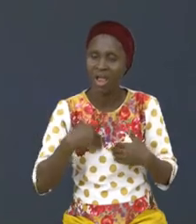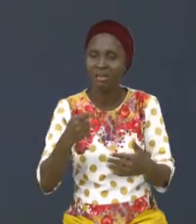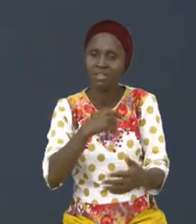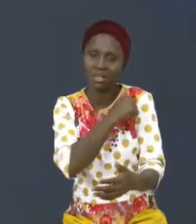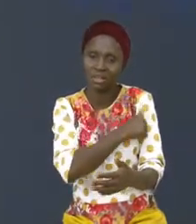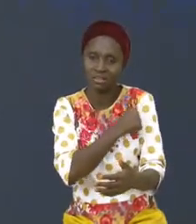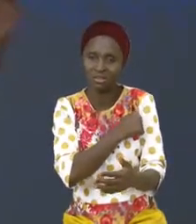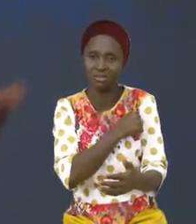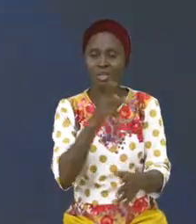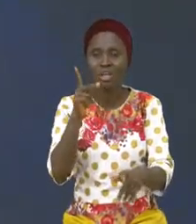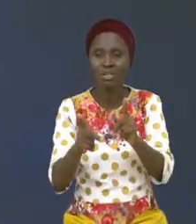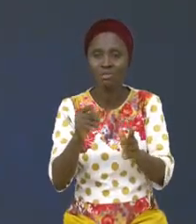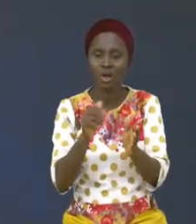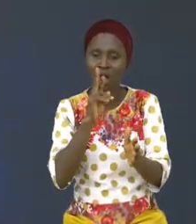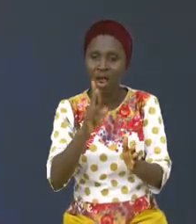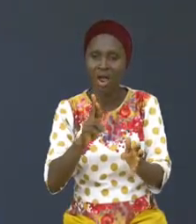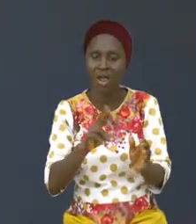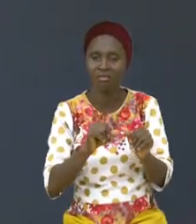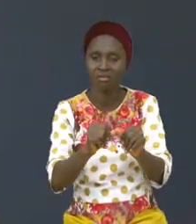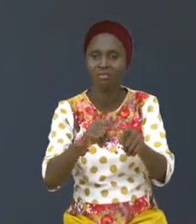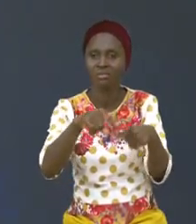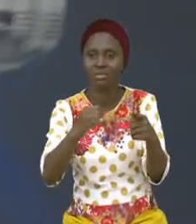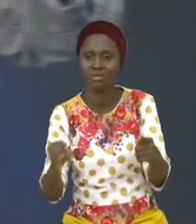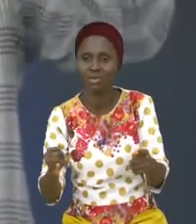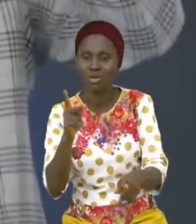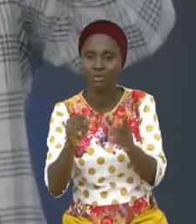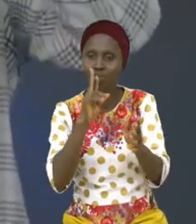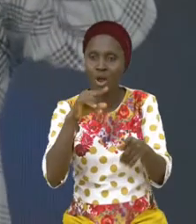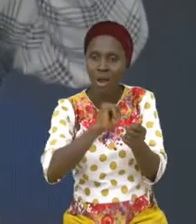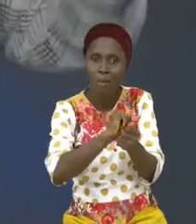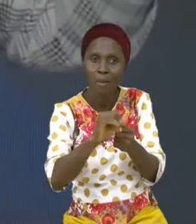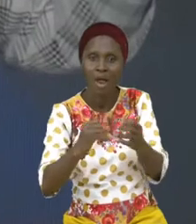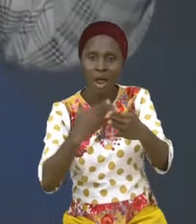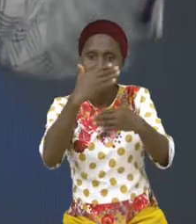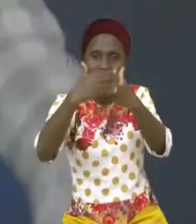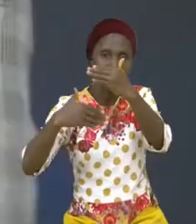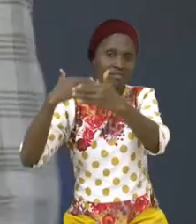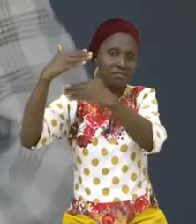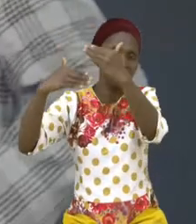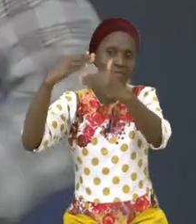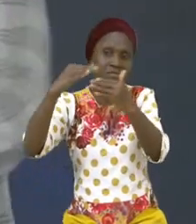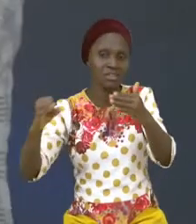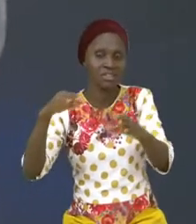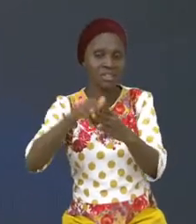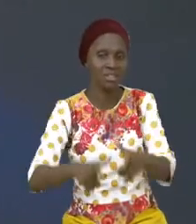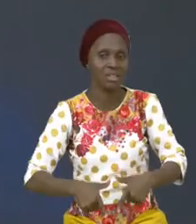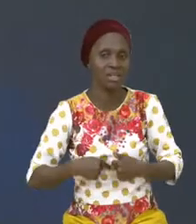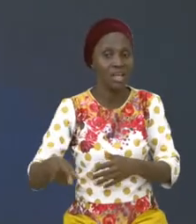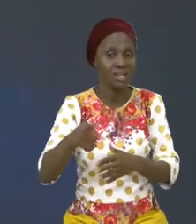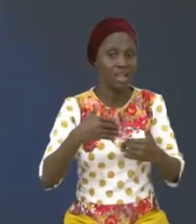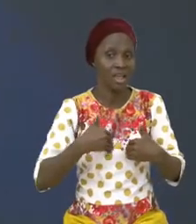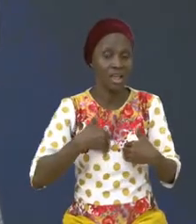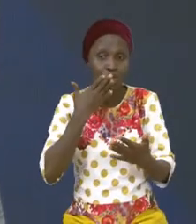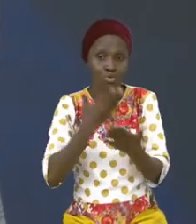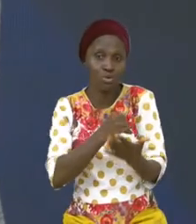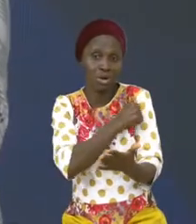ongoing and the people who are advancing in life they have the attitude of the advancing in the